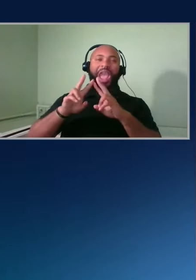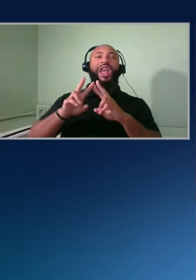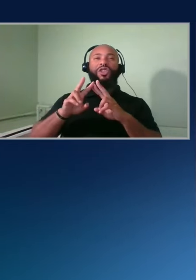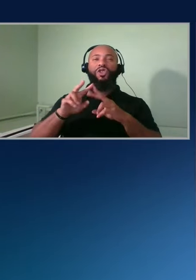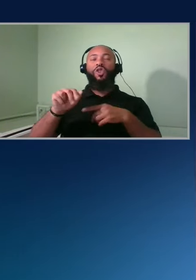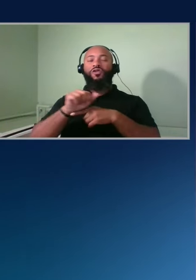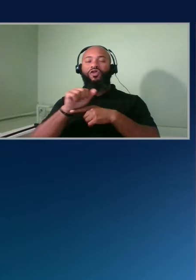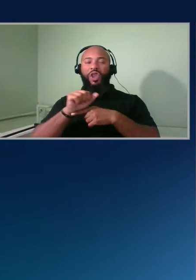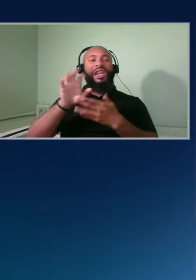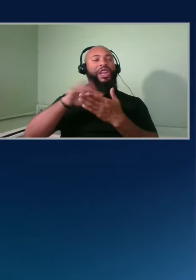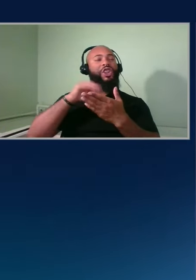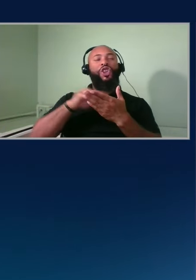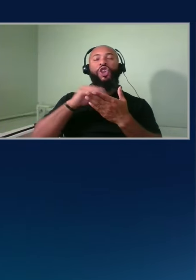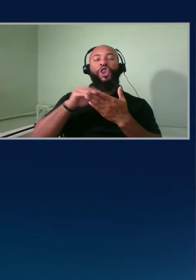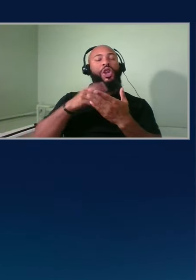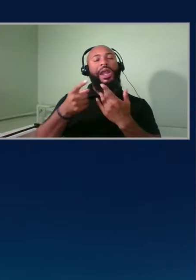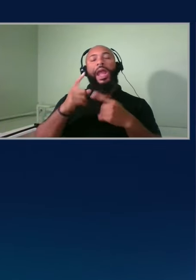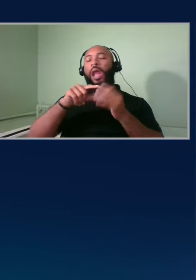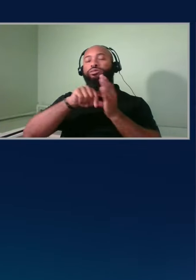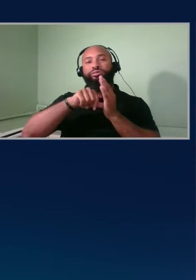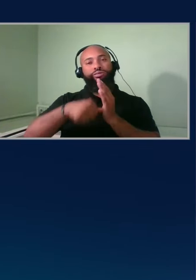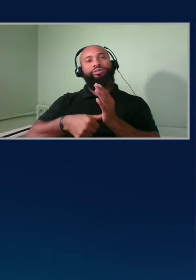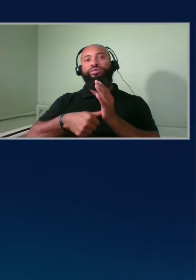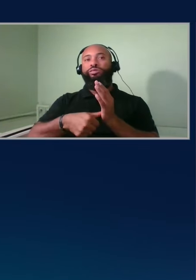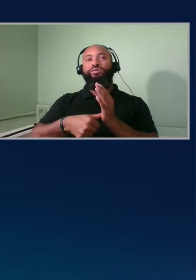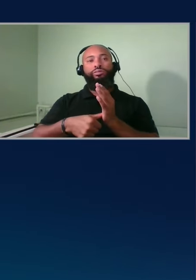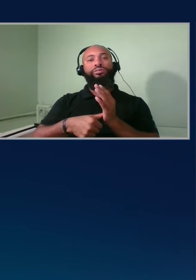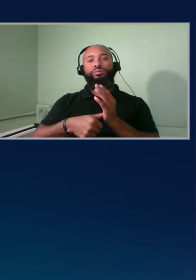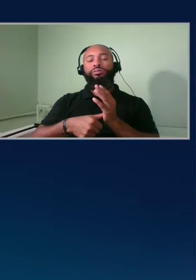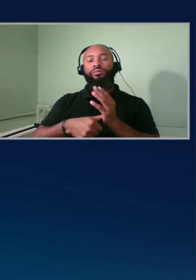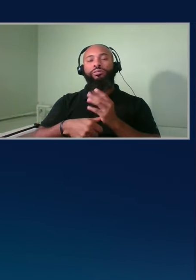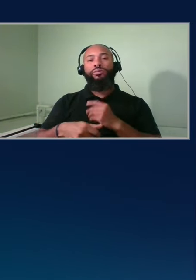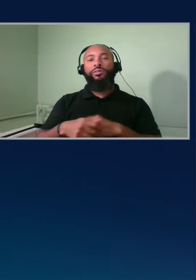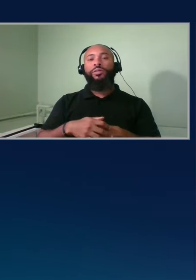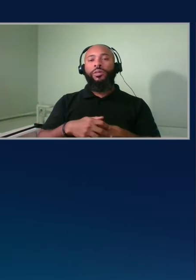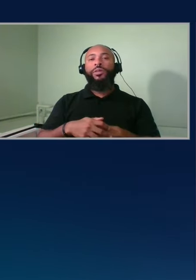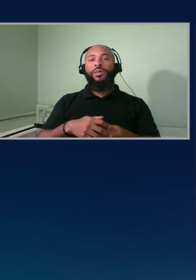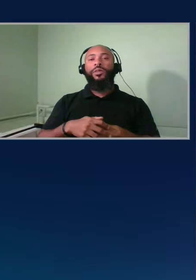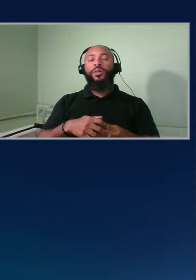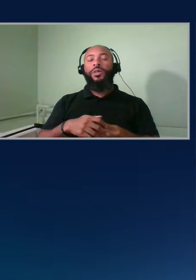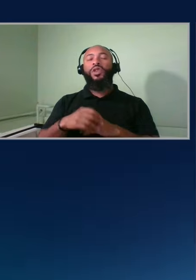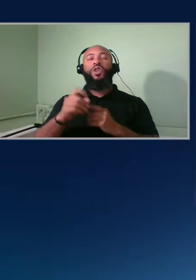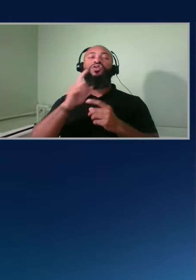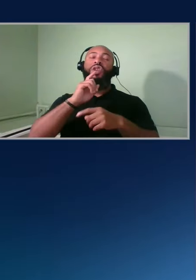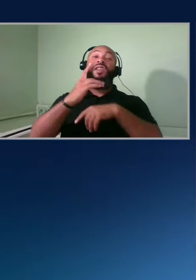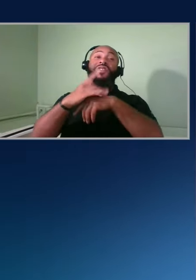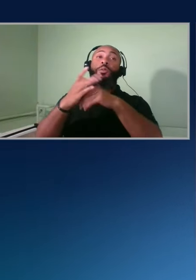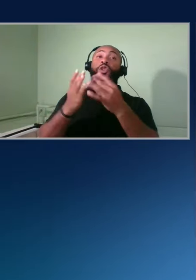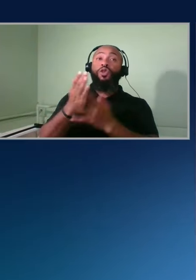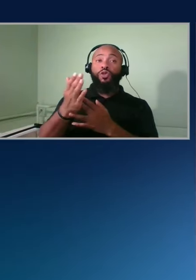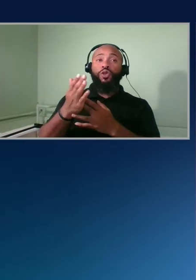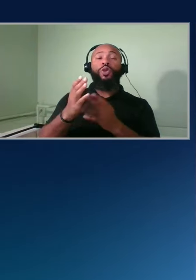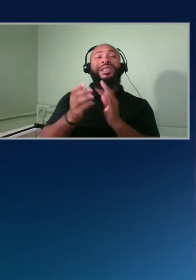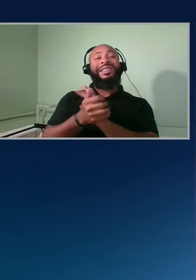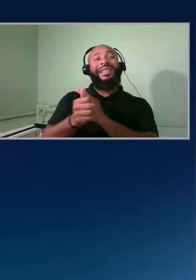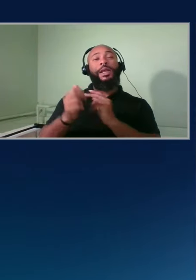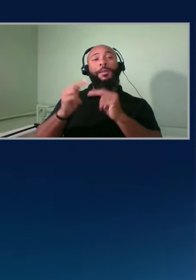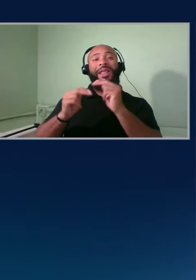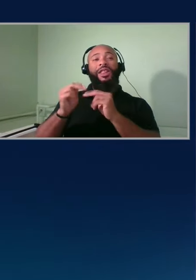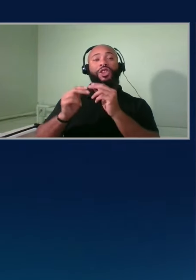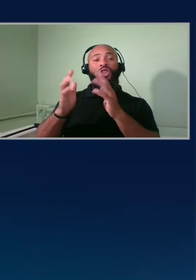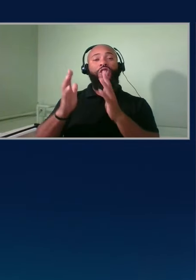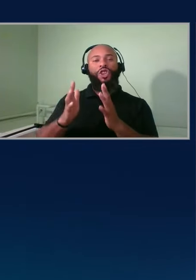can't be undersold. Yeah. So it is available through Skill Builder. Okay. That's how you're going to consume